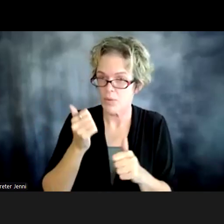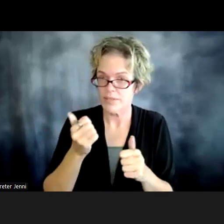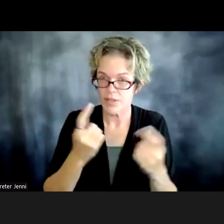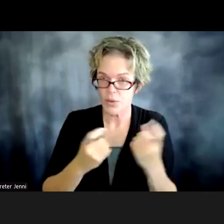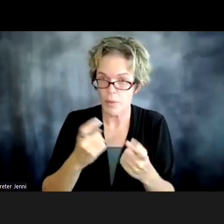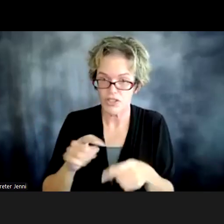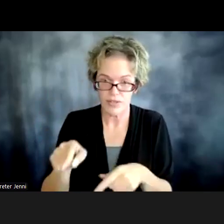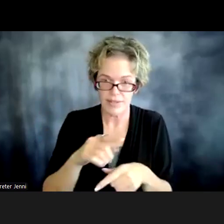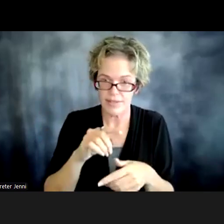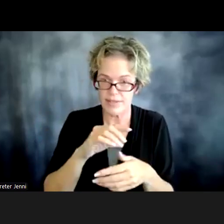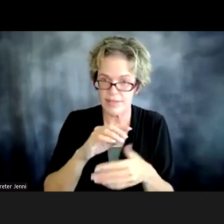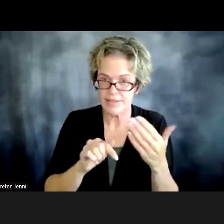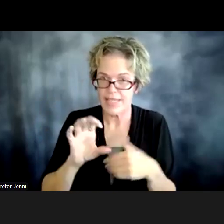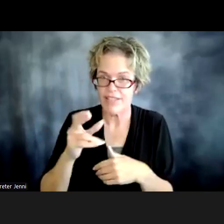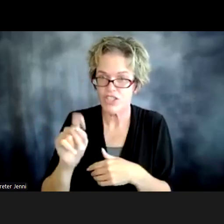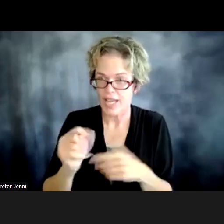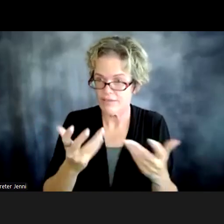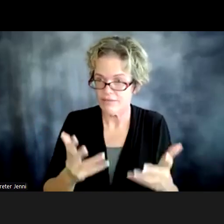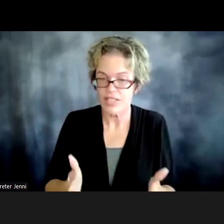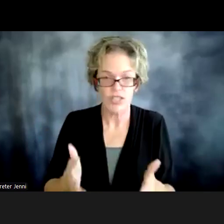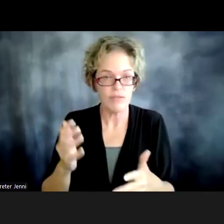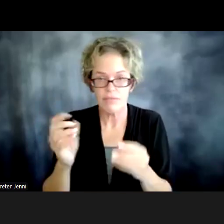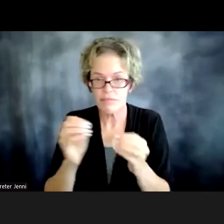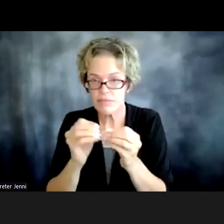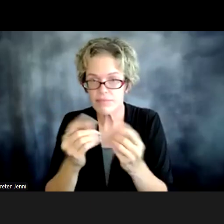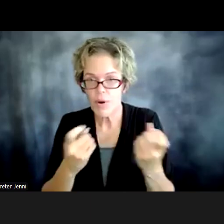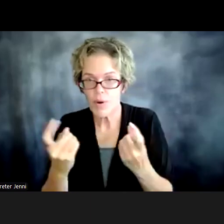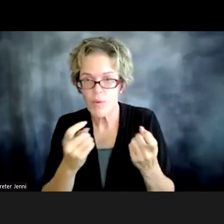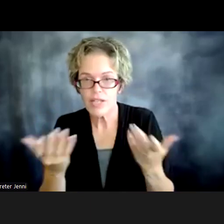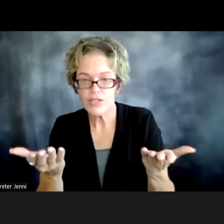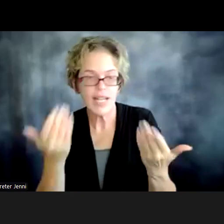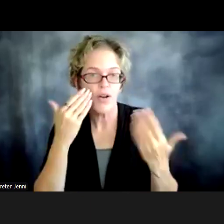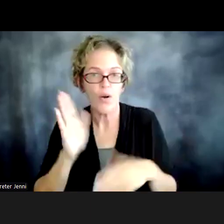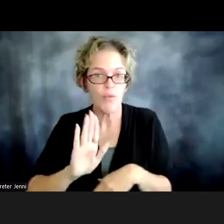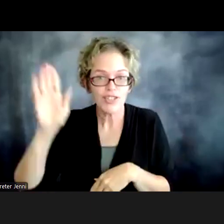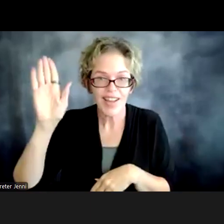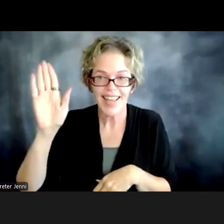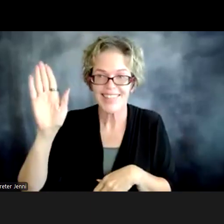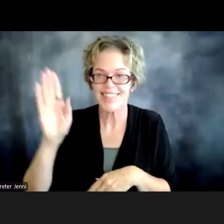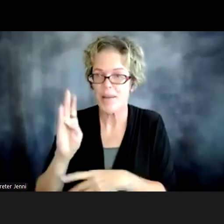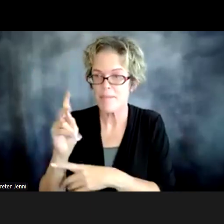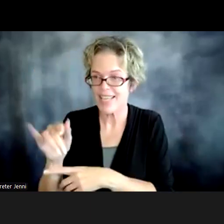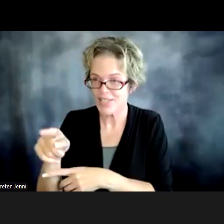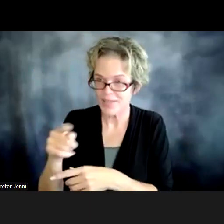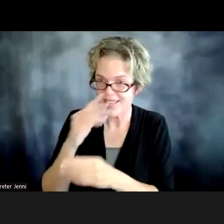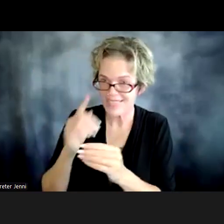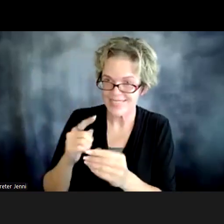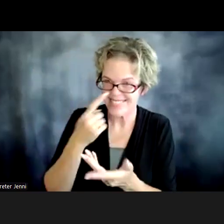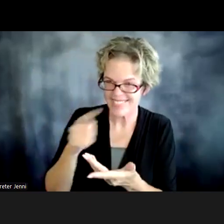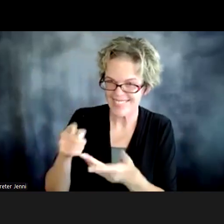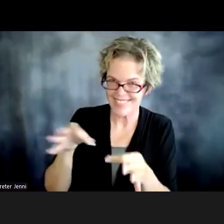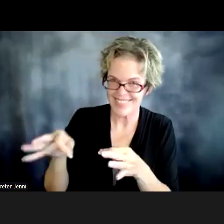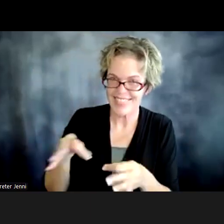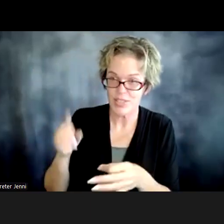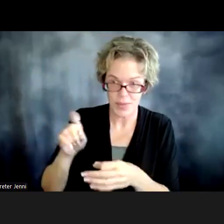questions in the chat. So if anyone has a question, I'm not sure if you need to raise your hand. Becky, you can clarify that for me if folks need to raise their